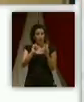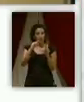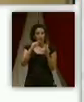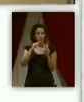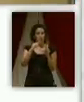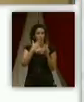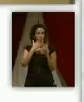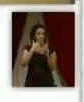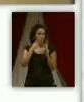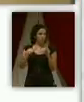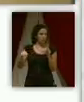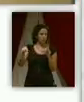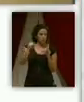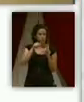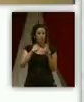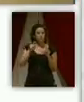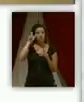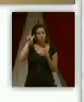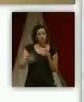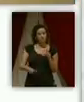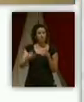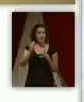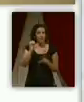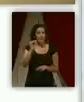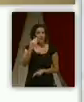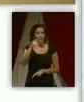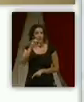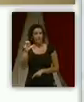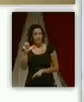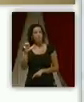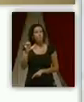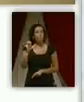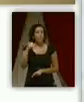the voiceover. Steve Jobs, the late Steve Jobs,